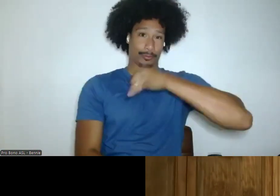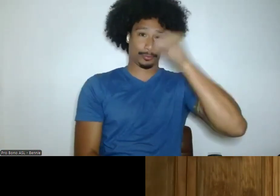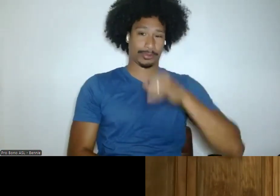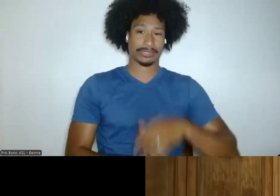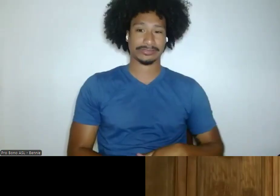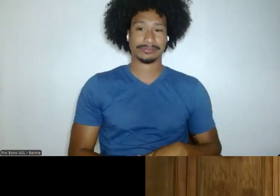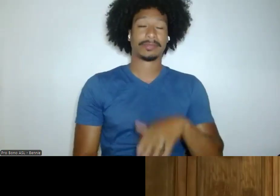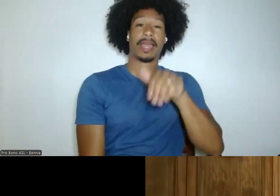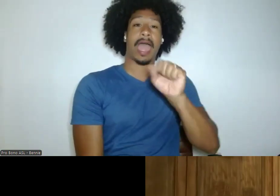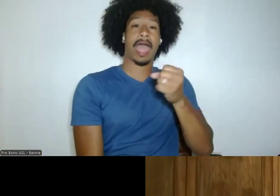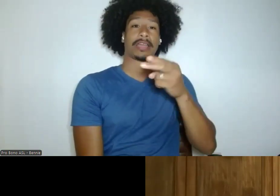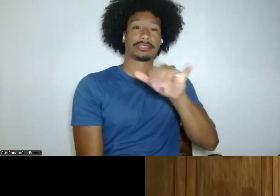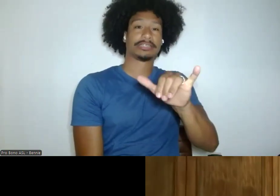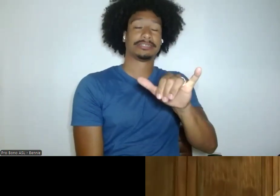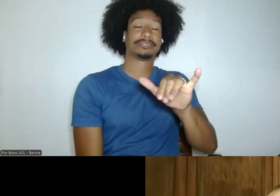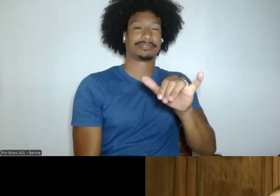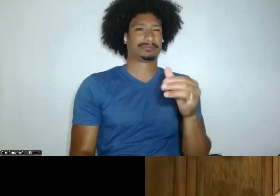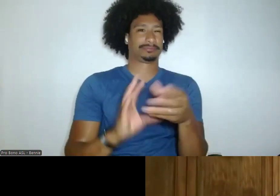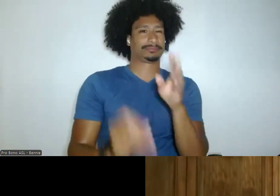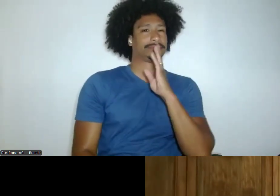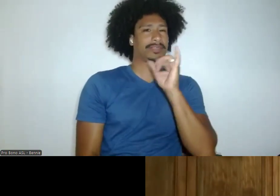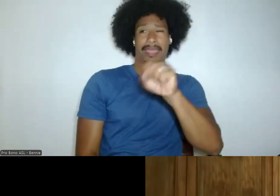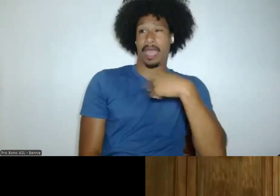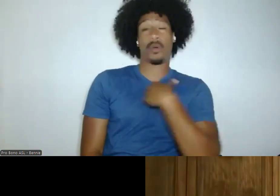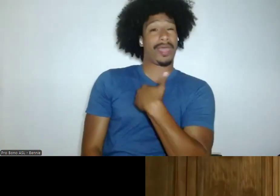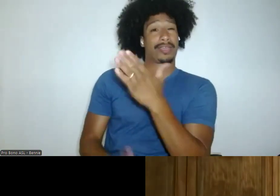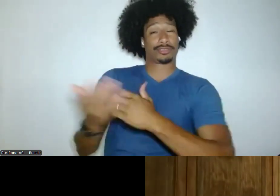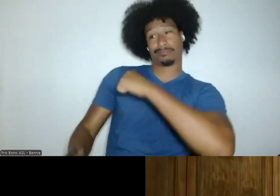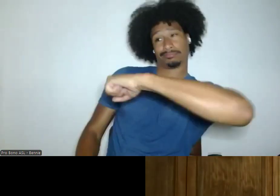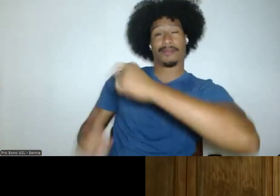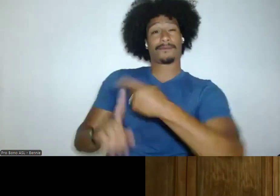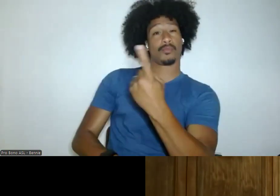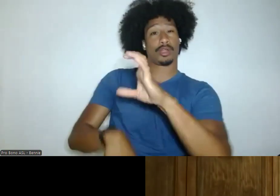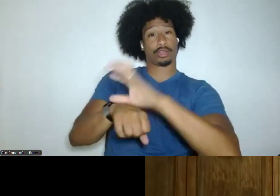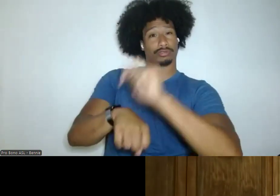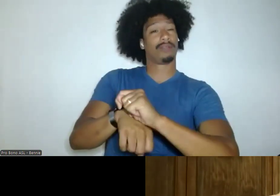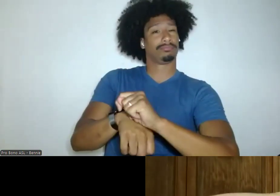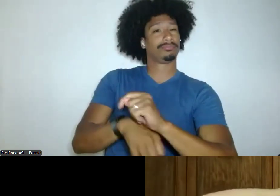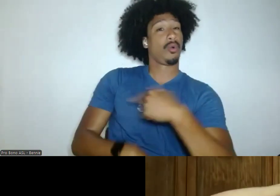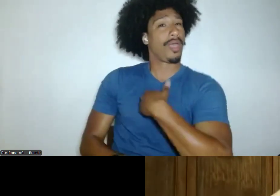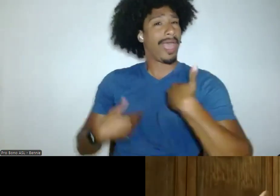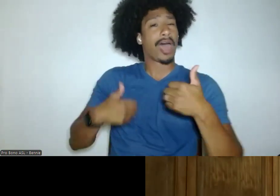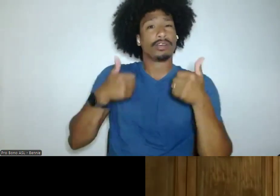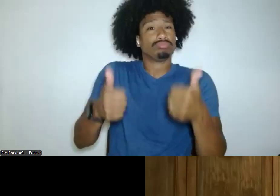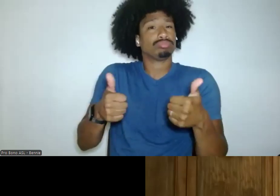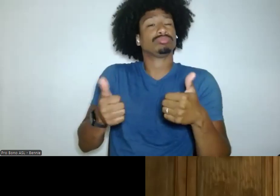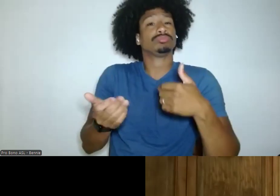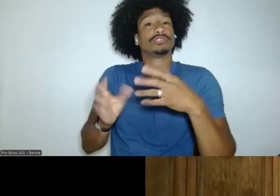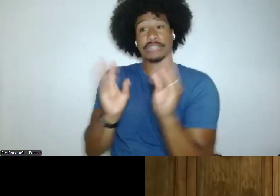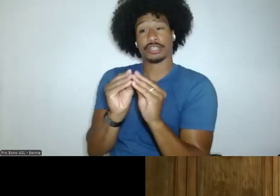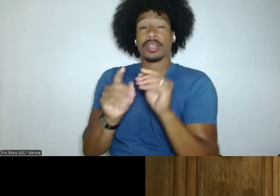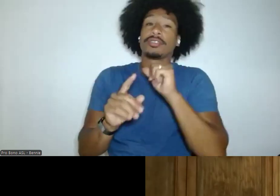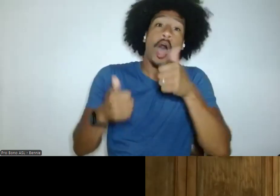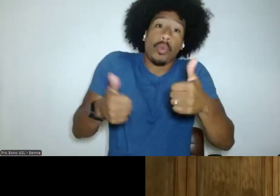the consultants at one point, or from a group of the consultants. We had a really wonderful session. Not really wonderful because it was going well, but